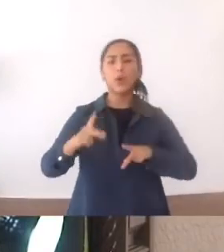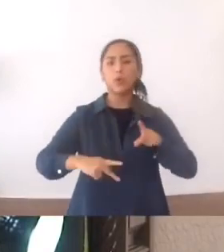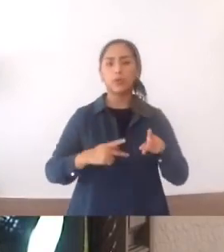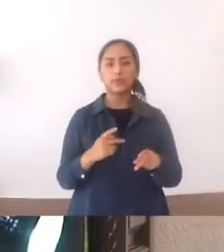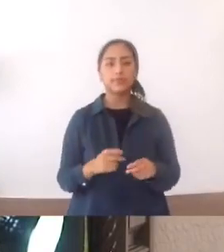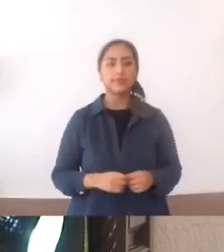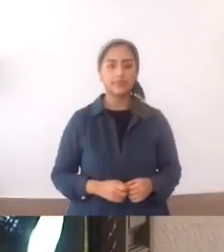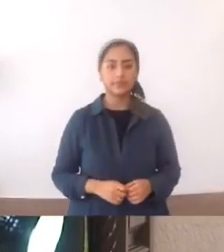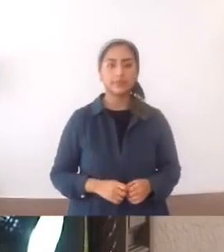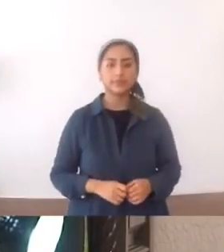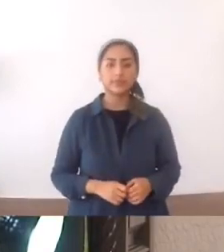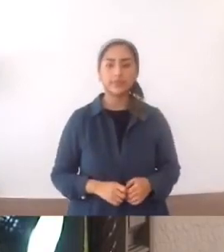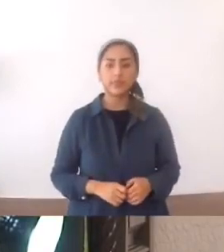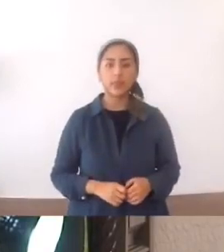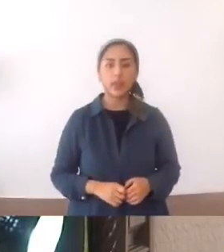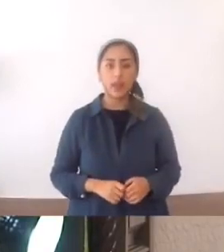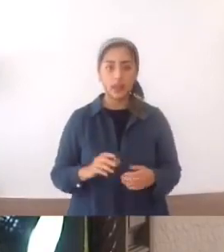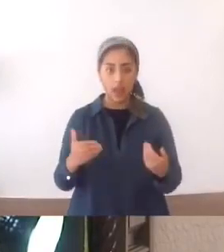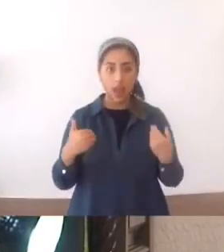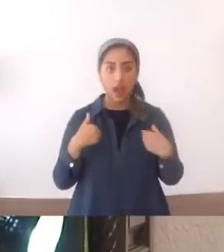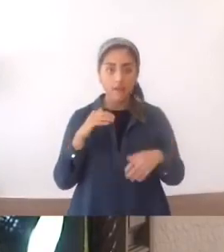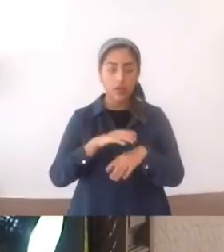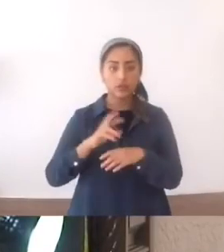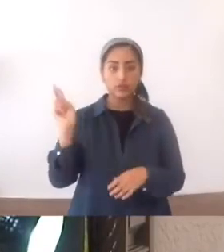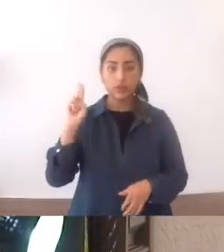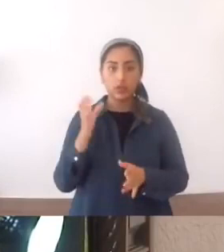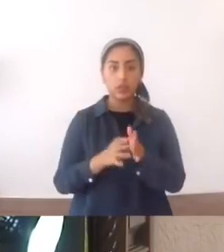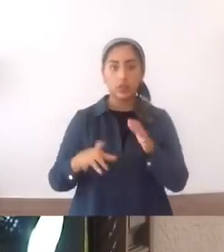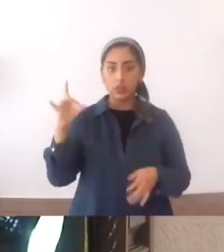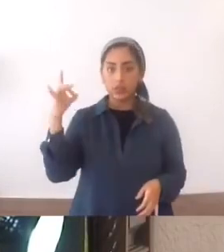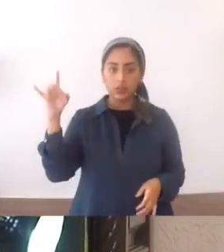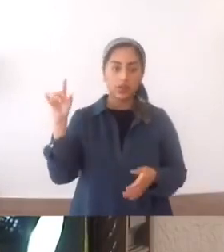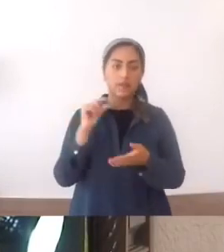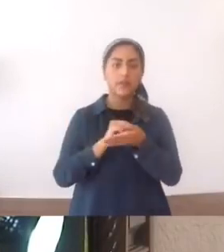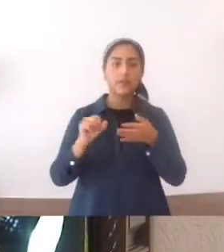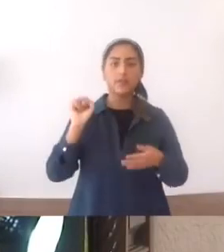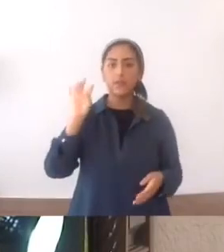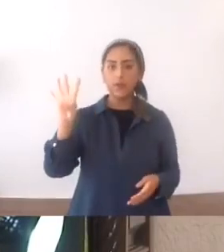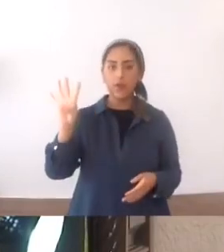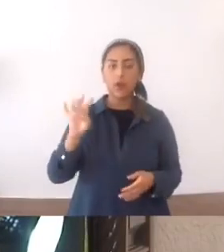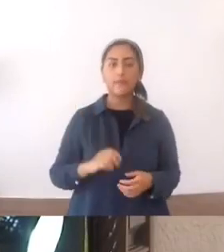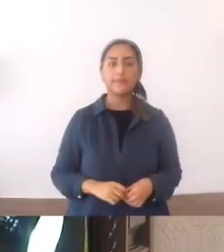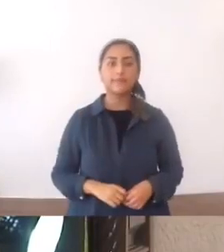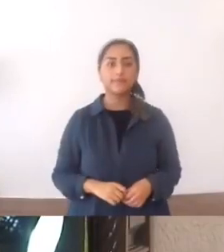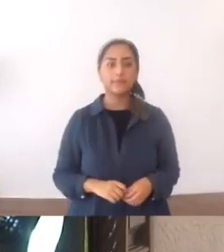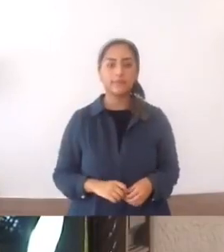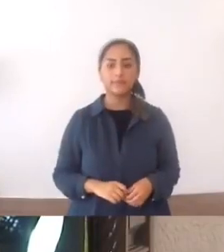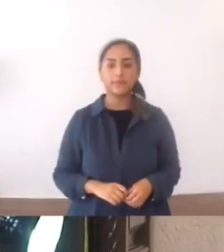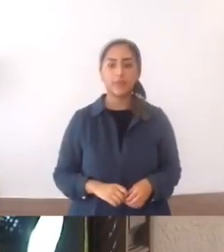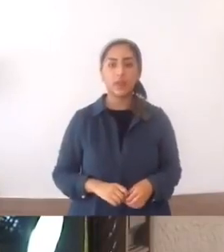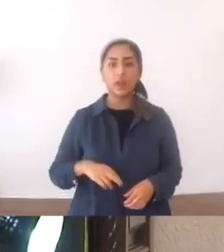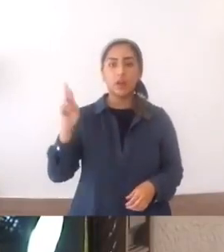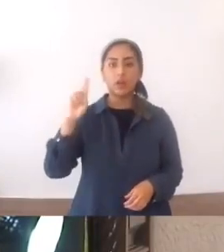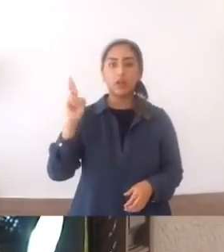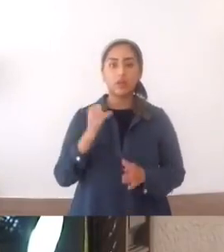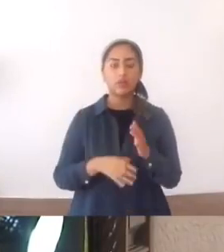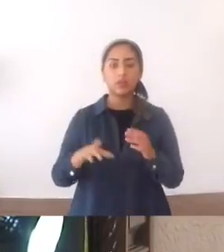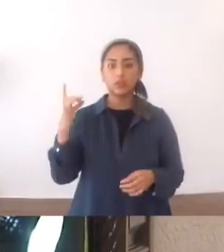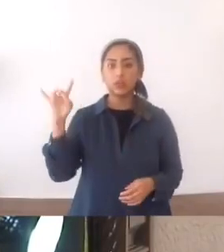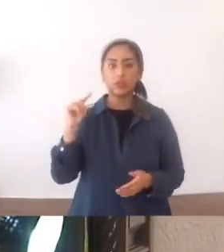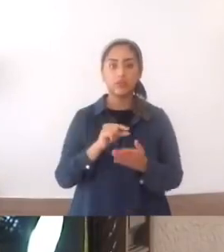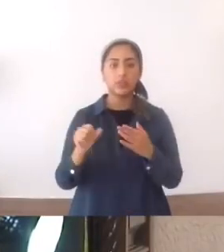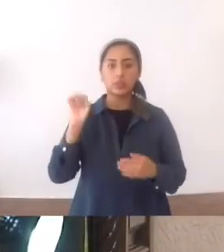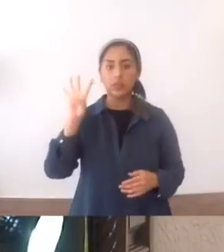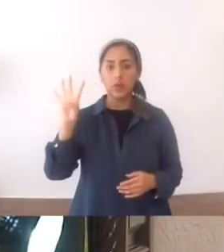pueblo mío. come out of her, my people. Eso está en Apocalipsis 18, verso 4. That is in Revelations 18 verse 4.